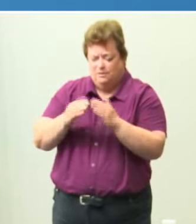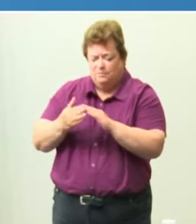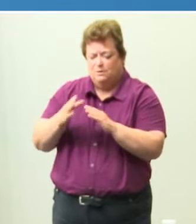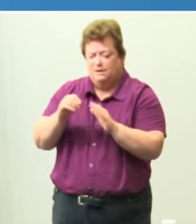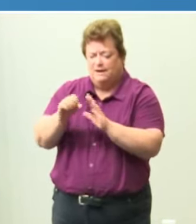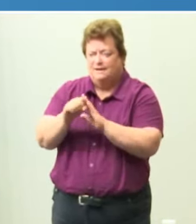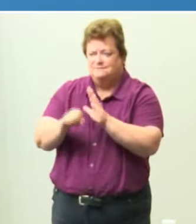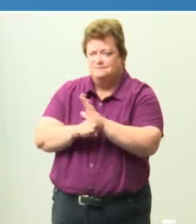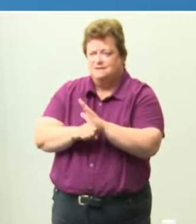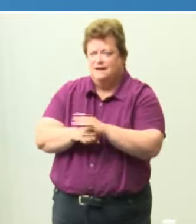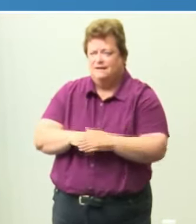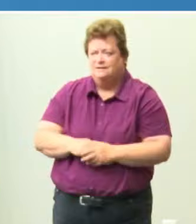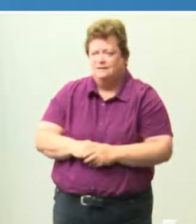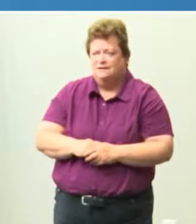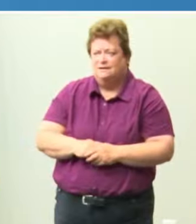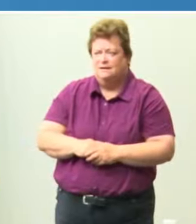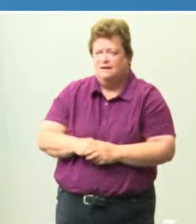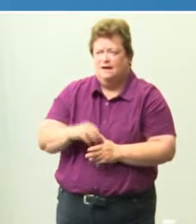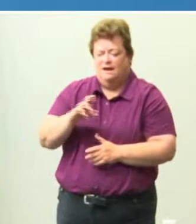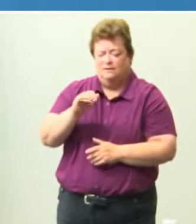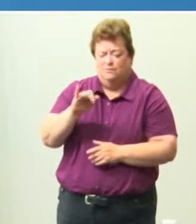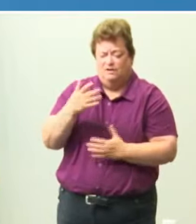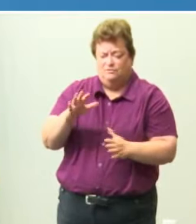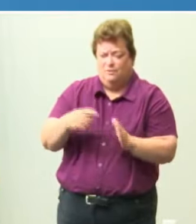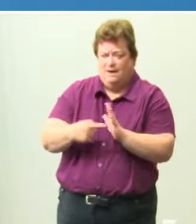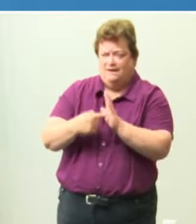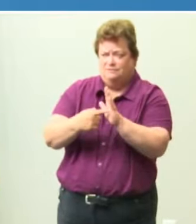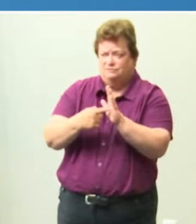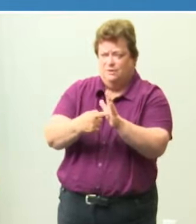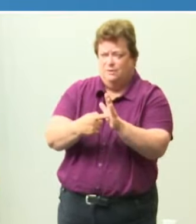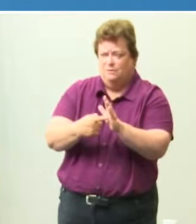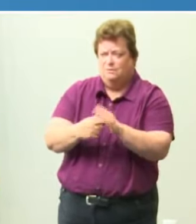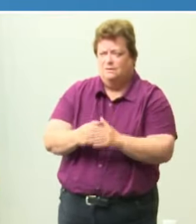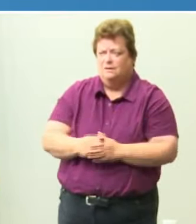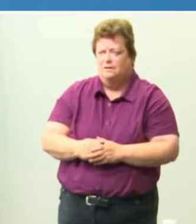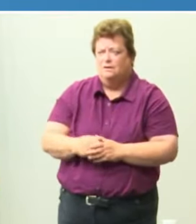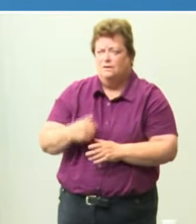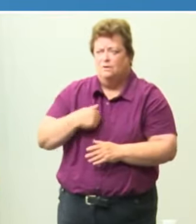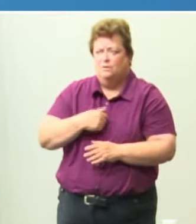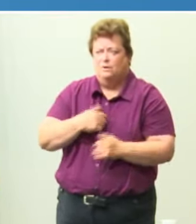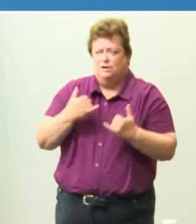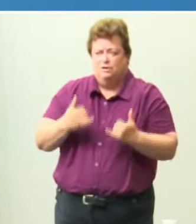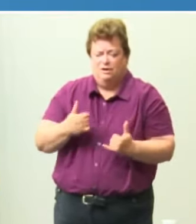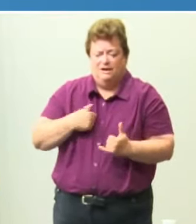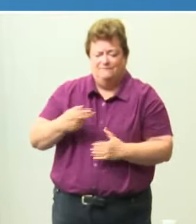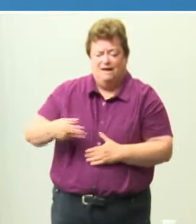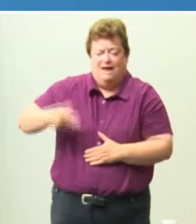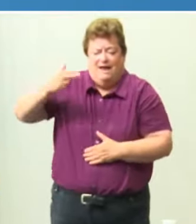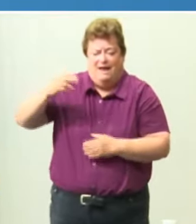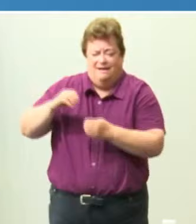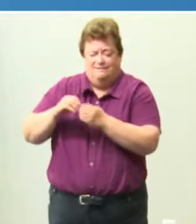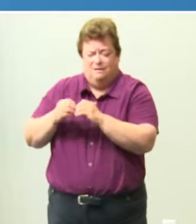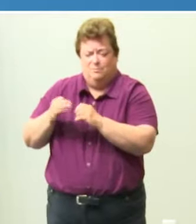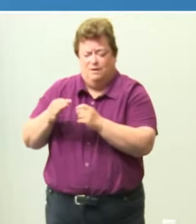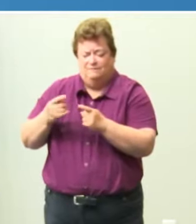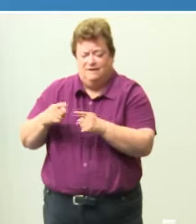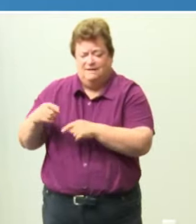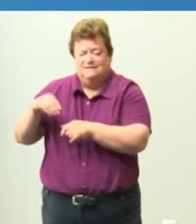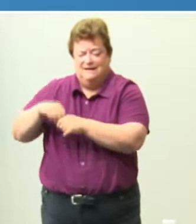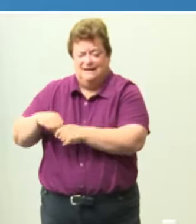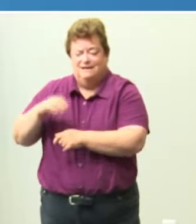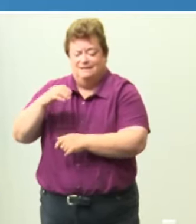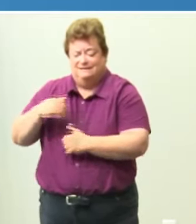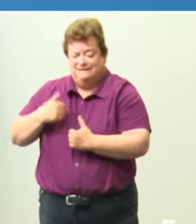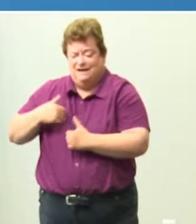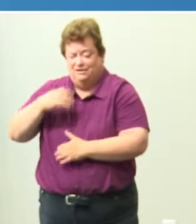state. And as Raju has just shown us, we currently have a higher number of cases in the younger age